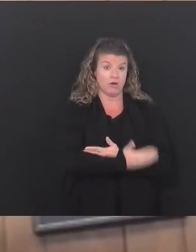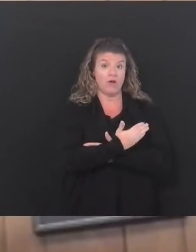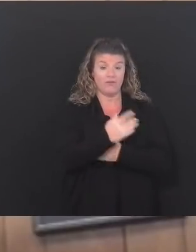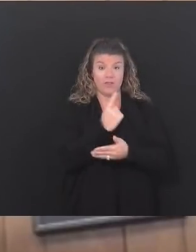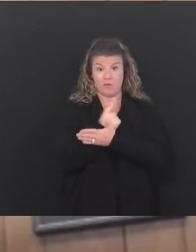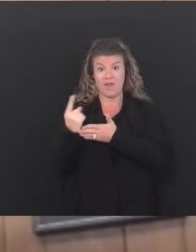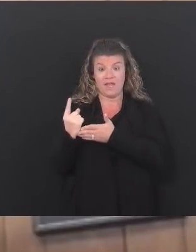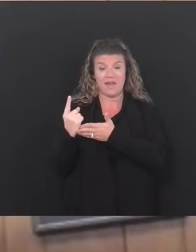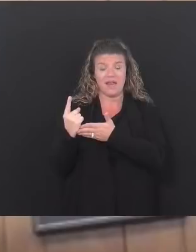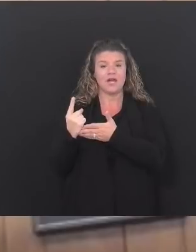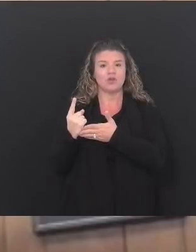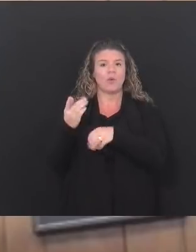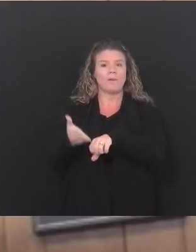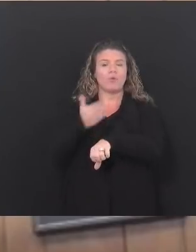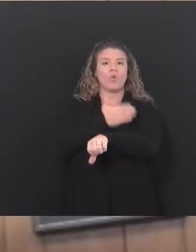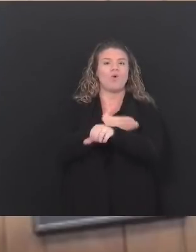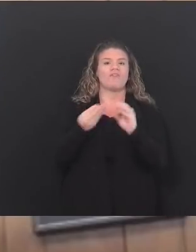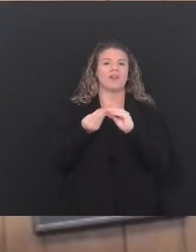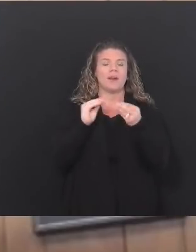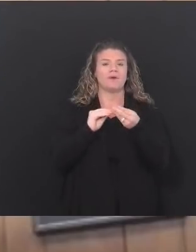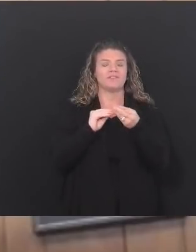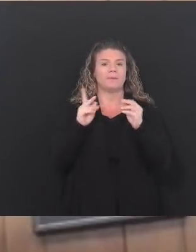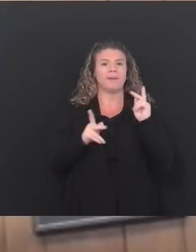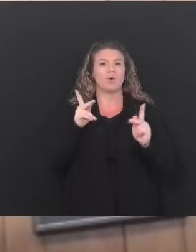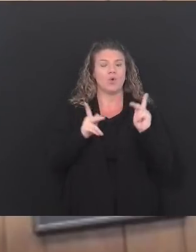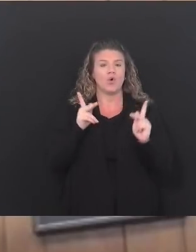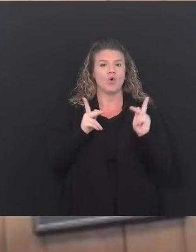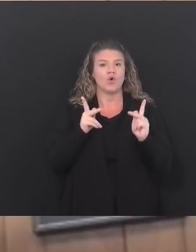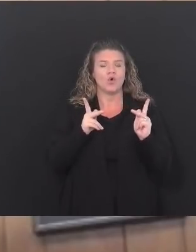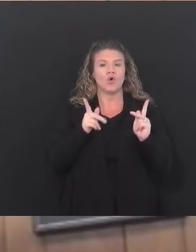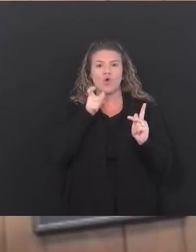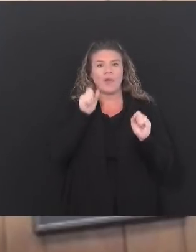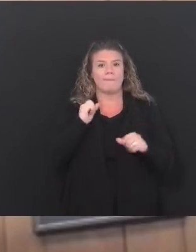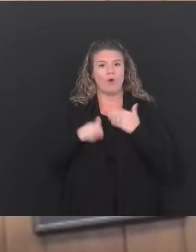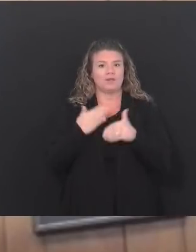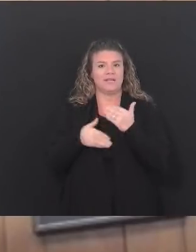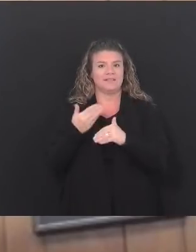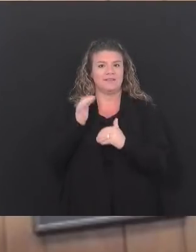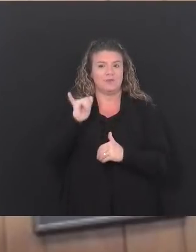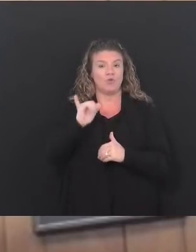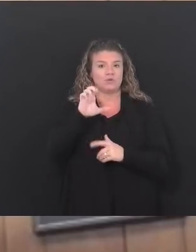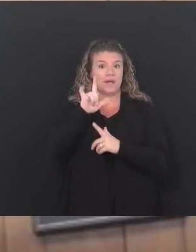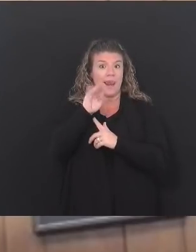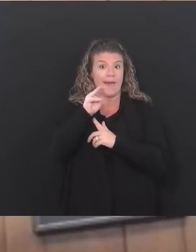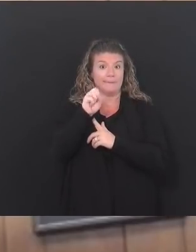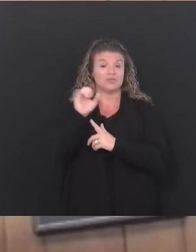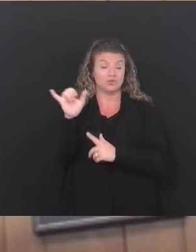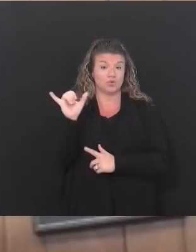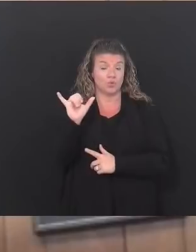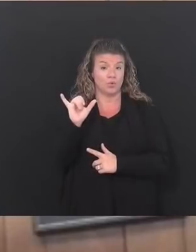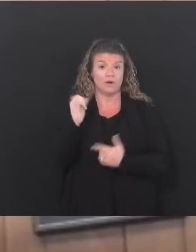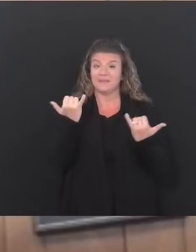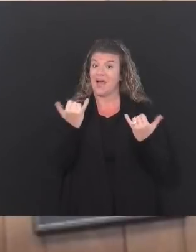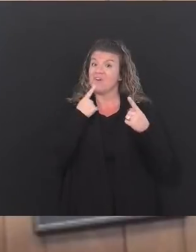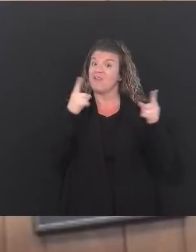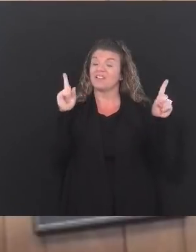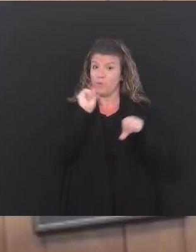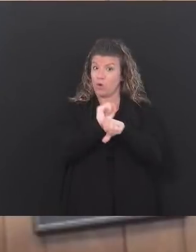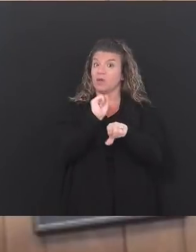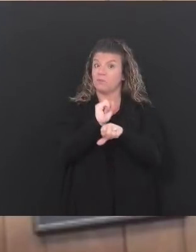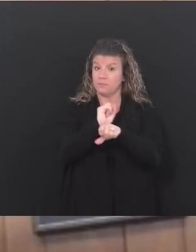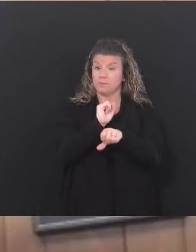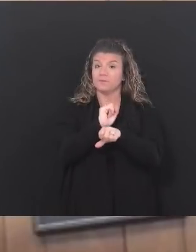also improve the number of personnel who will be able to process claims. those are all working effectively at this